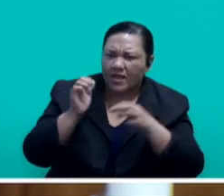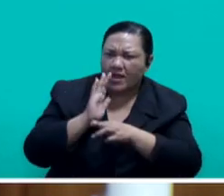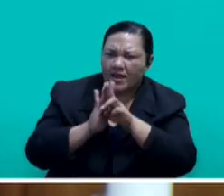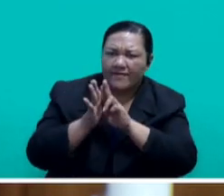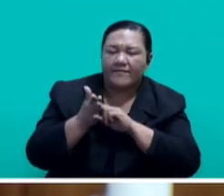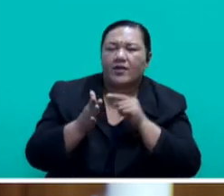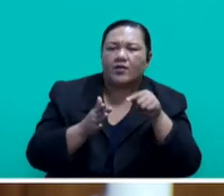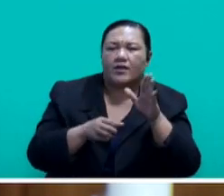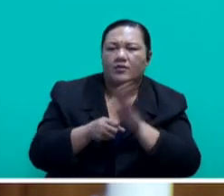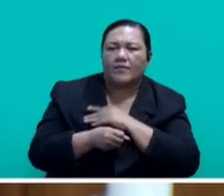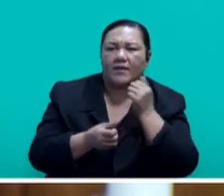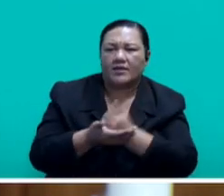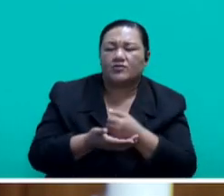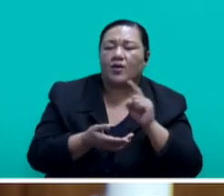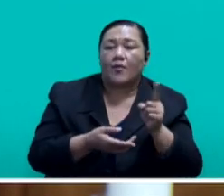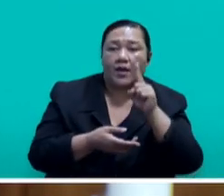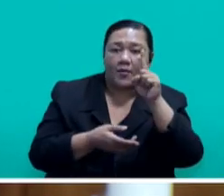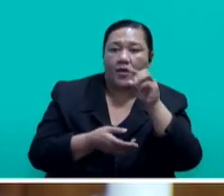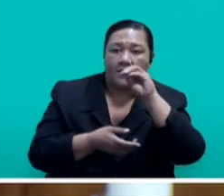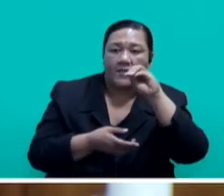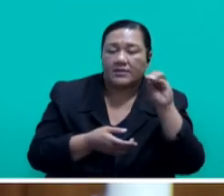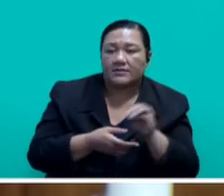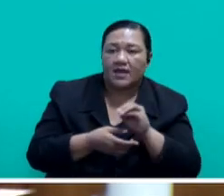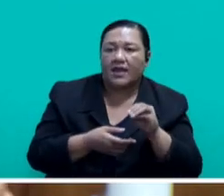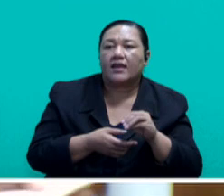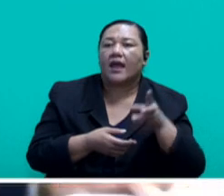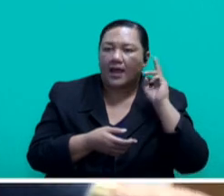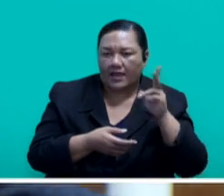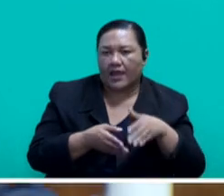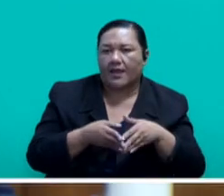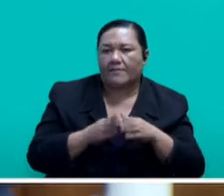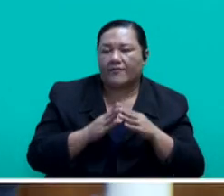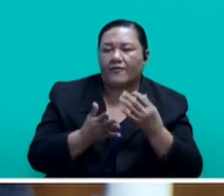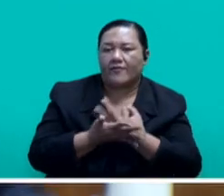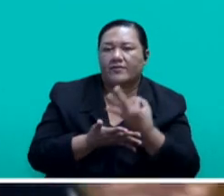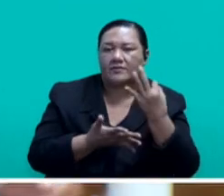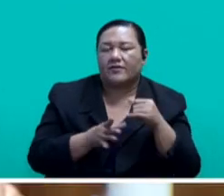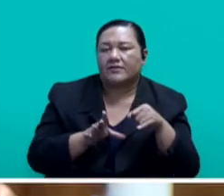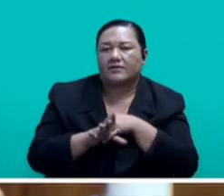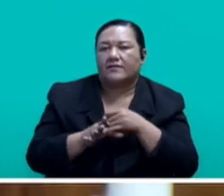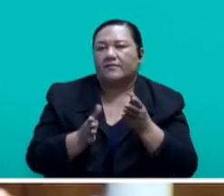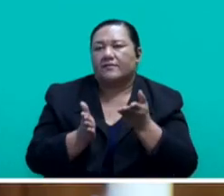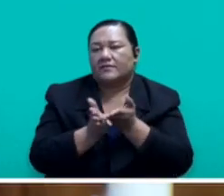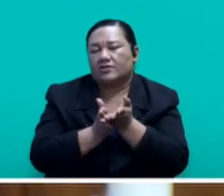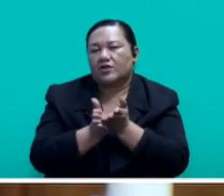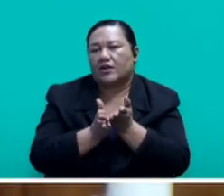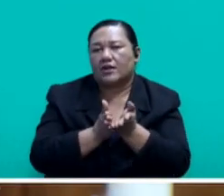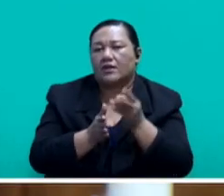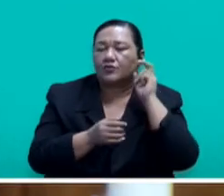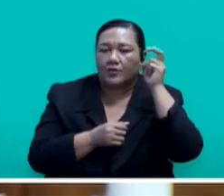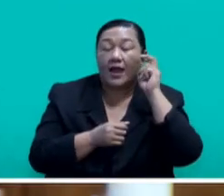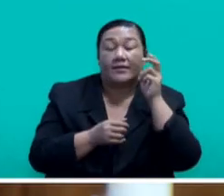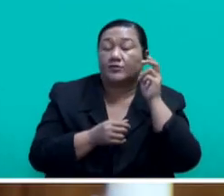and ensure that the 1% levy comes back for the in-service training of workers.